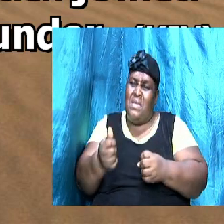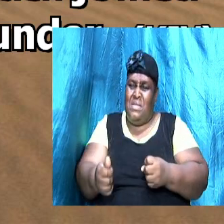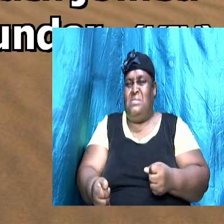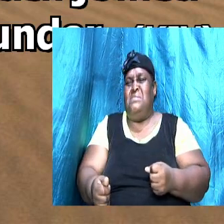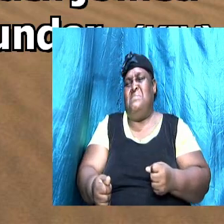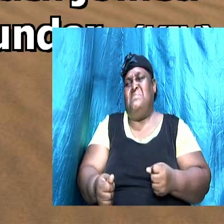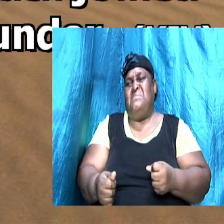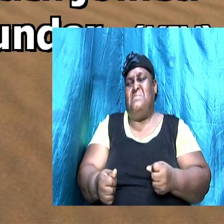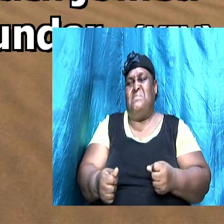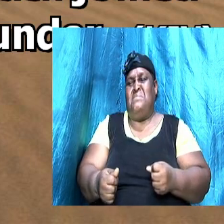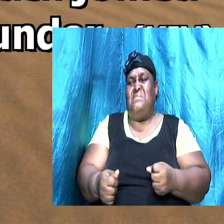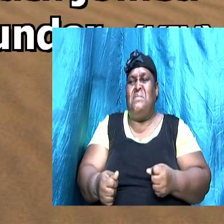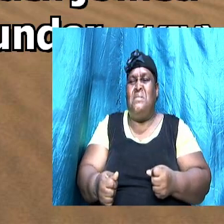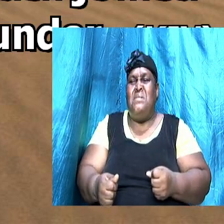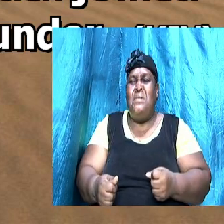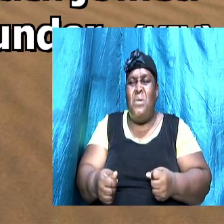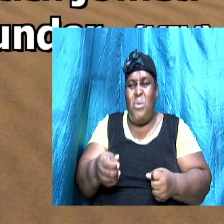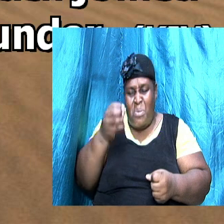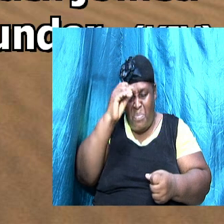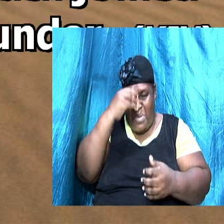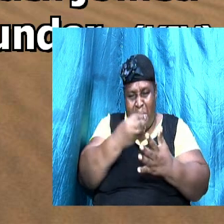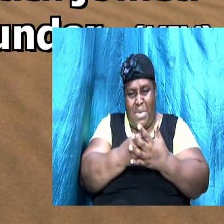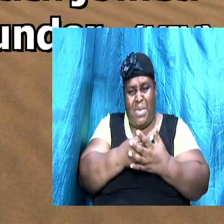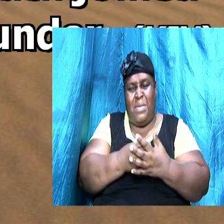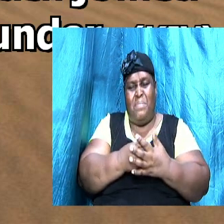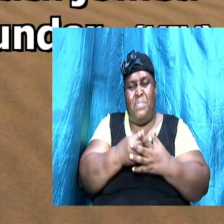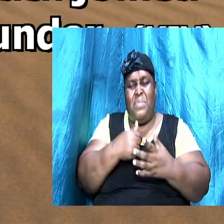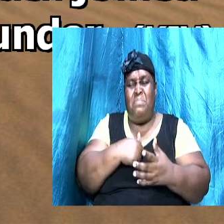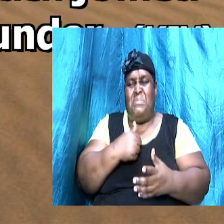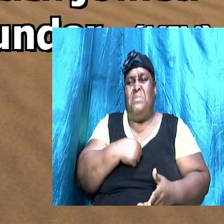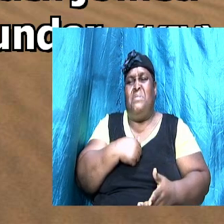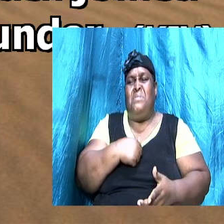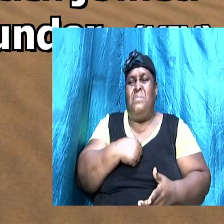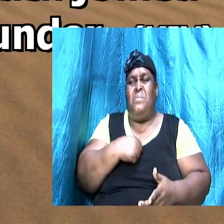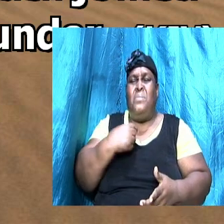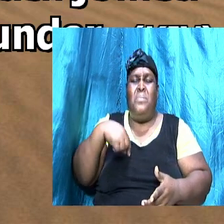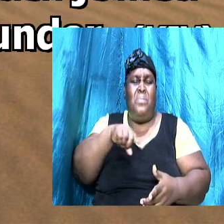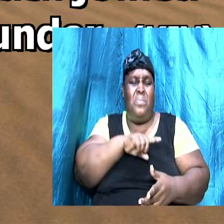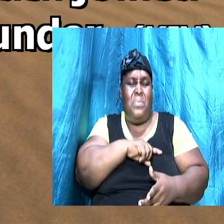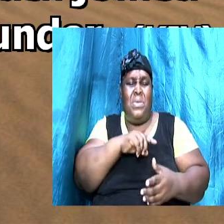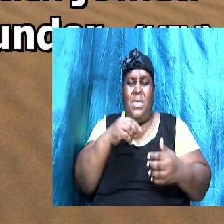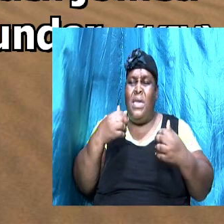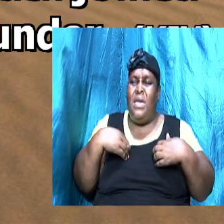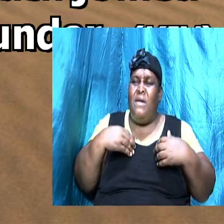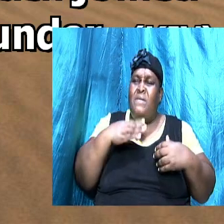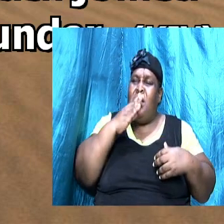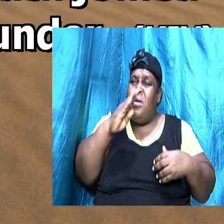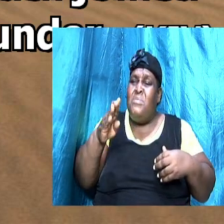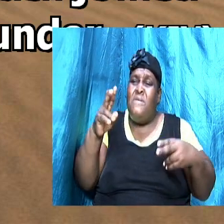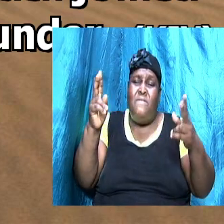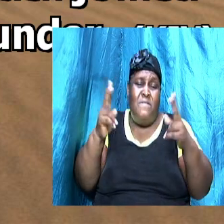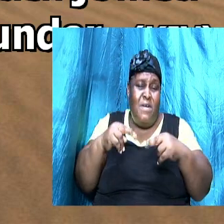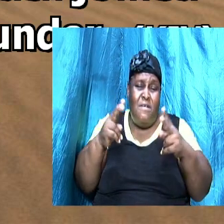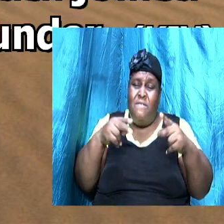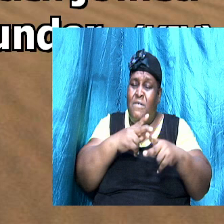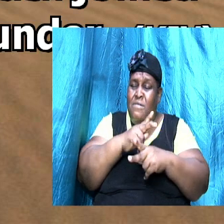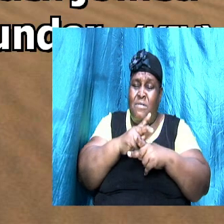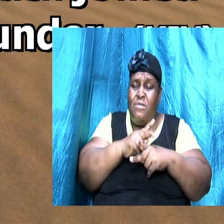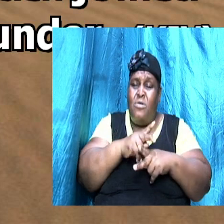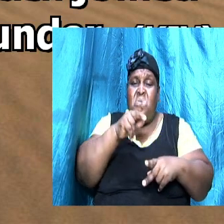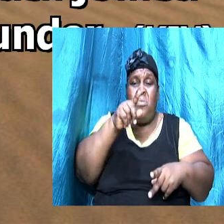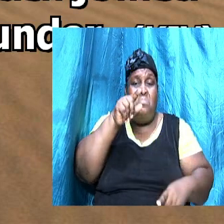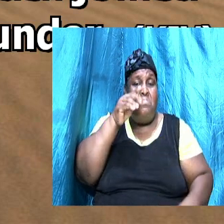we have to be very, very, very careful. You might not have known some